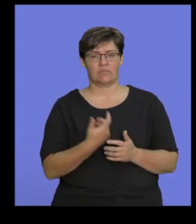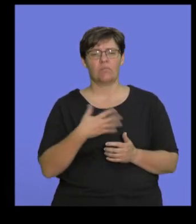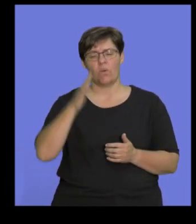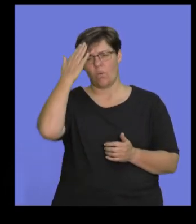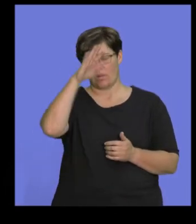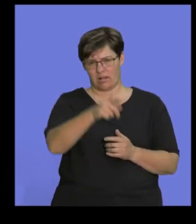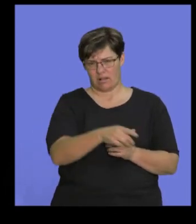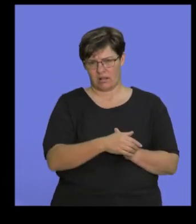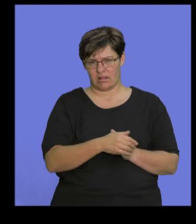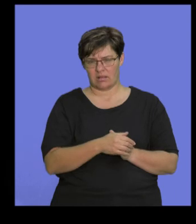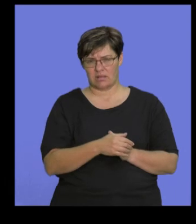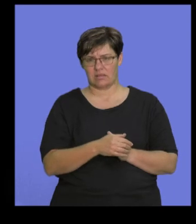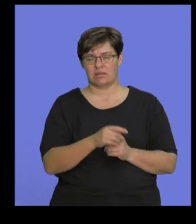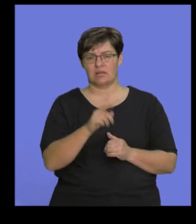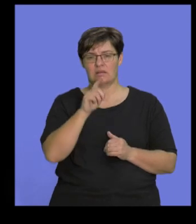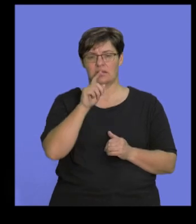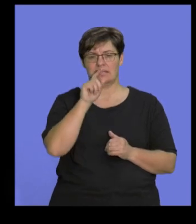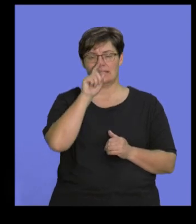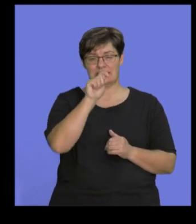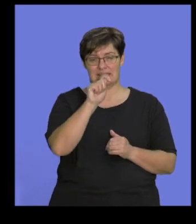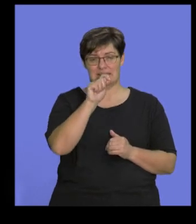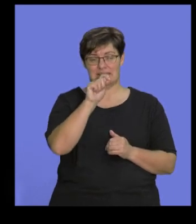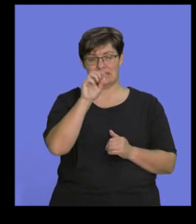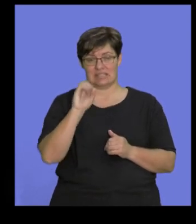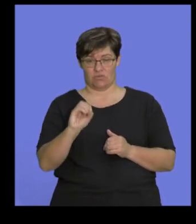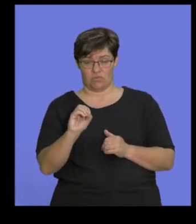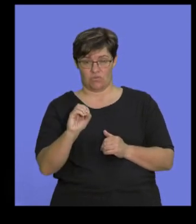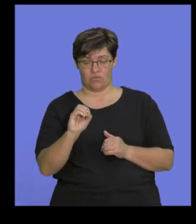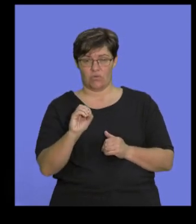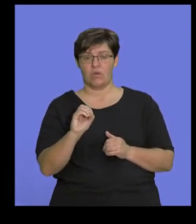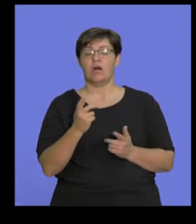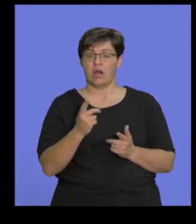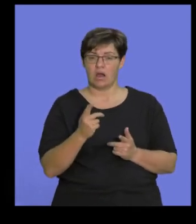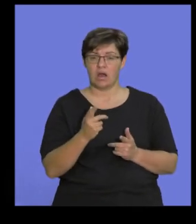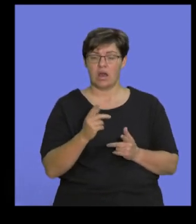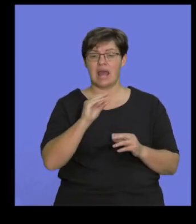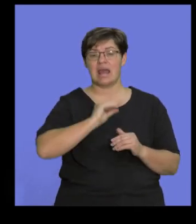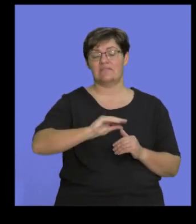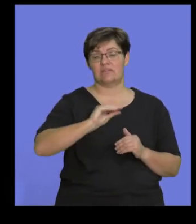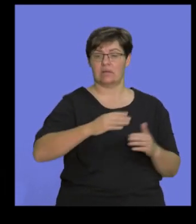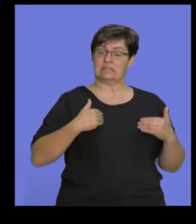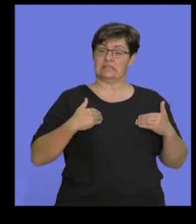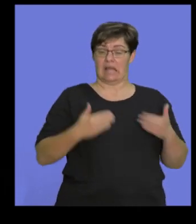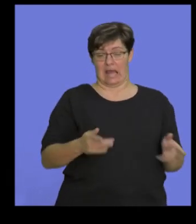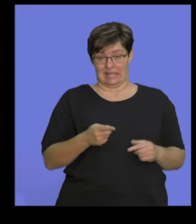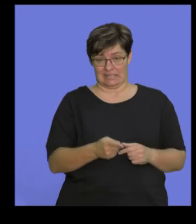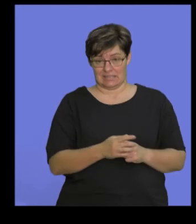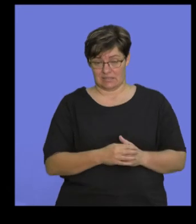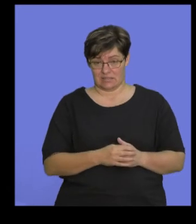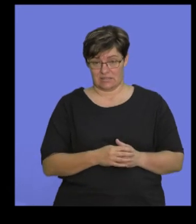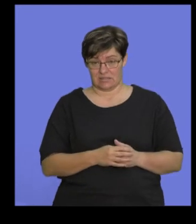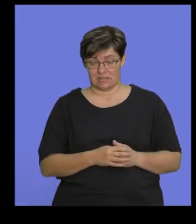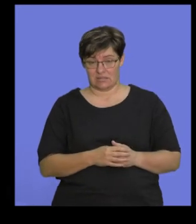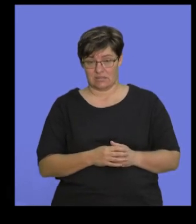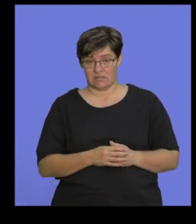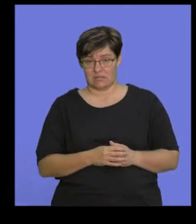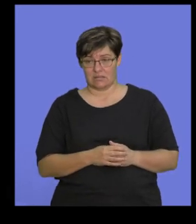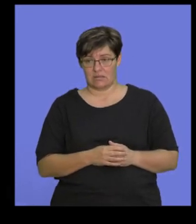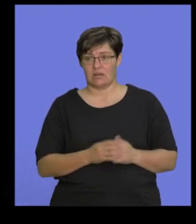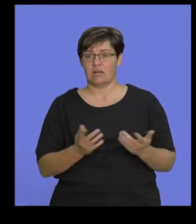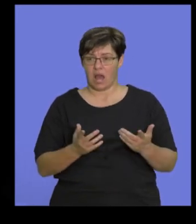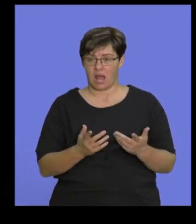at T0 will represent when the investment started. You're going to draw an arrow